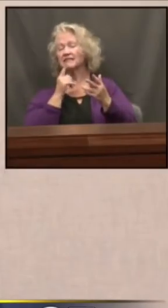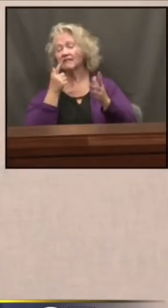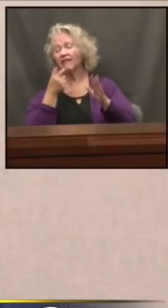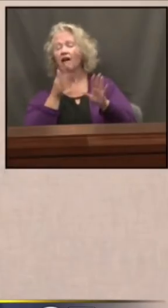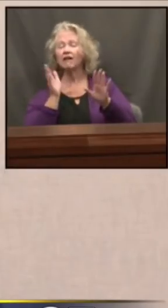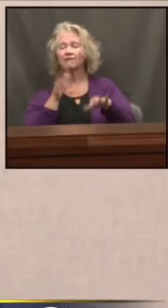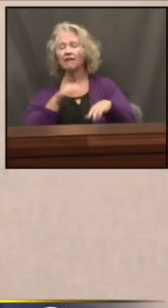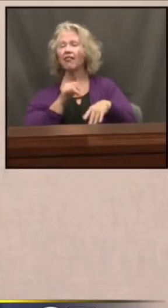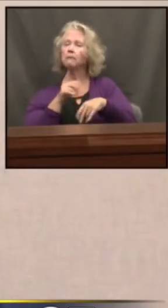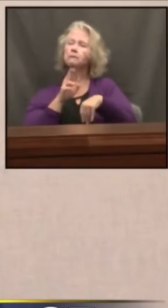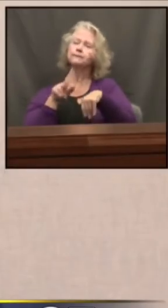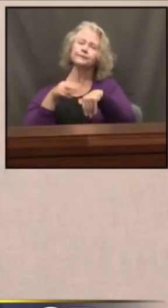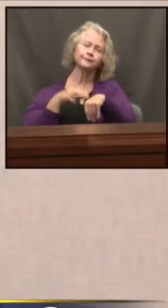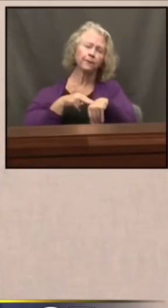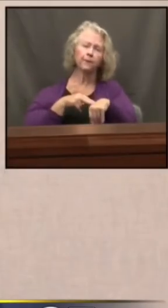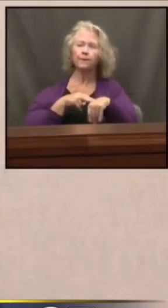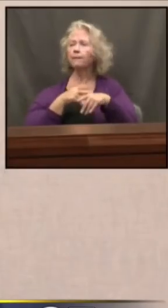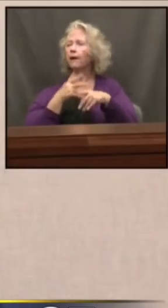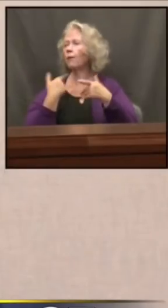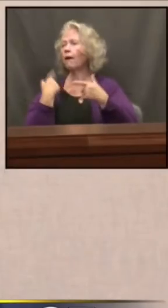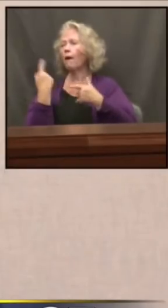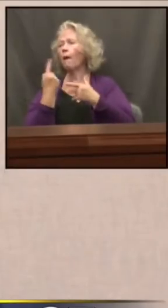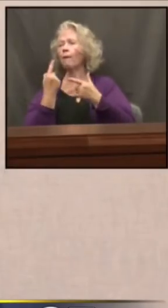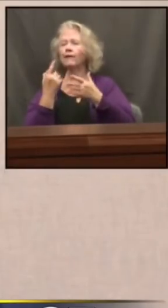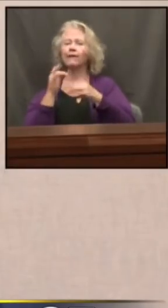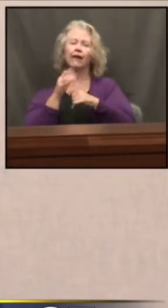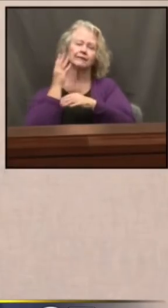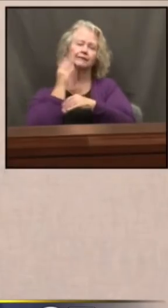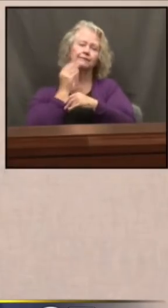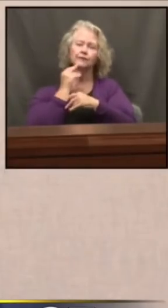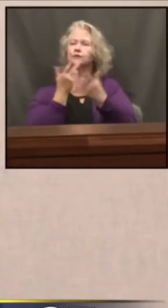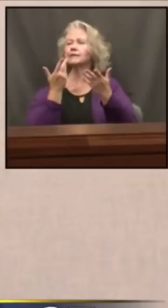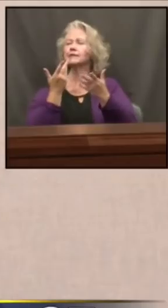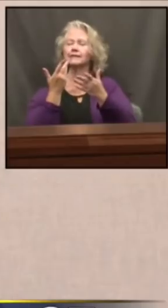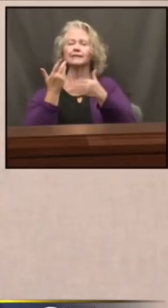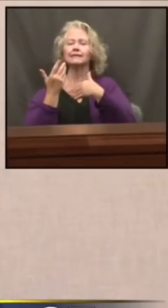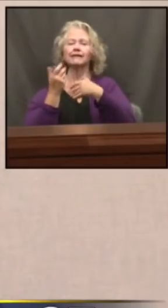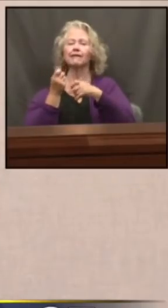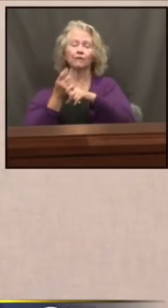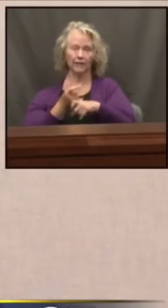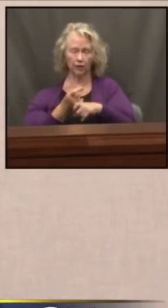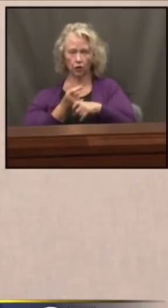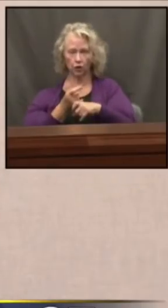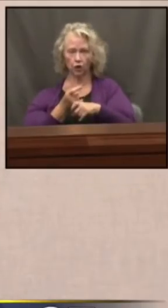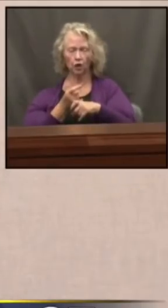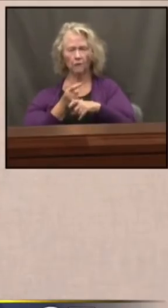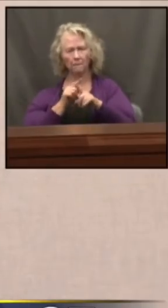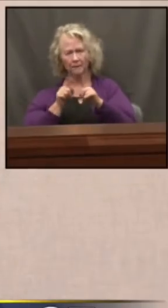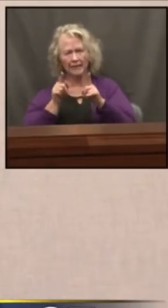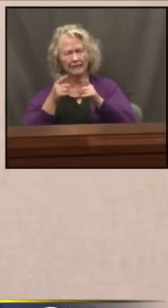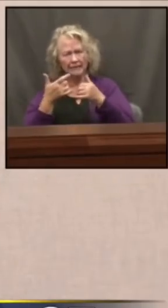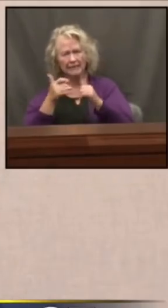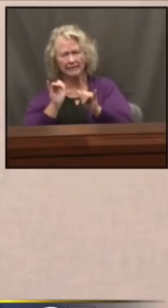of part of the natural cycle of what we go through as a society. But at the end of the day, this is a